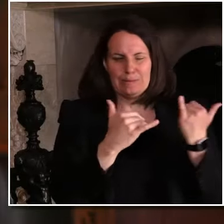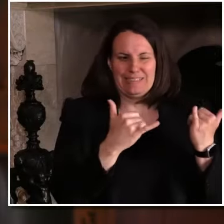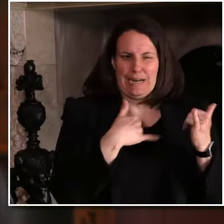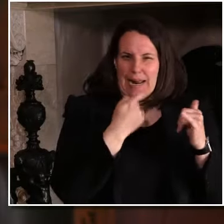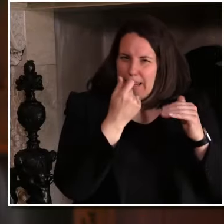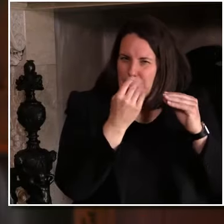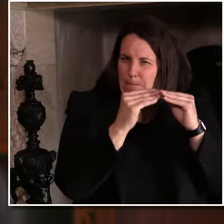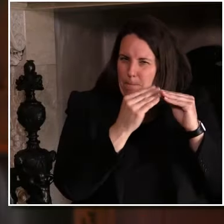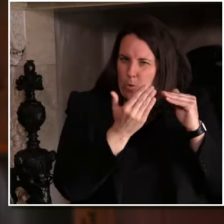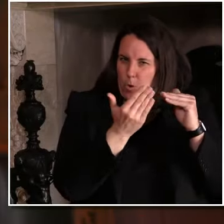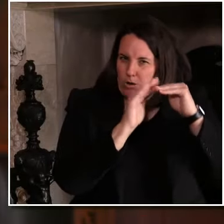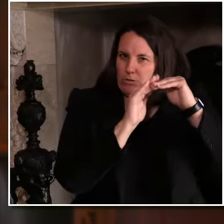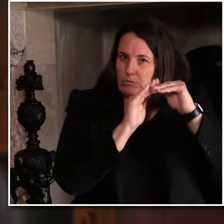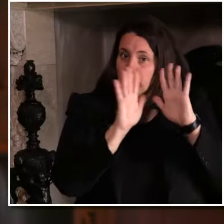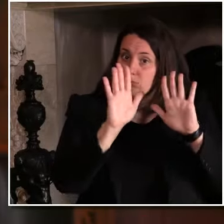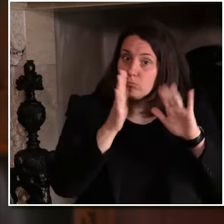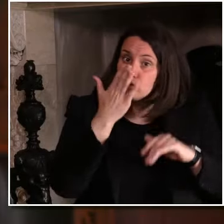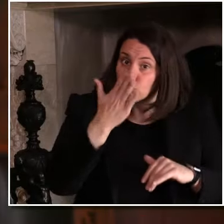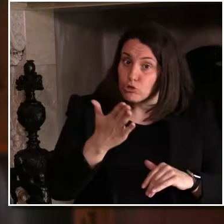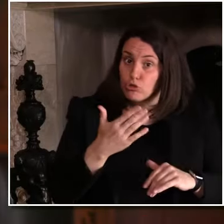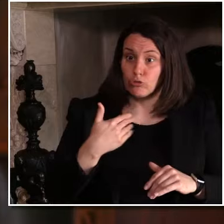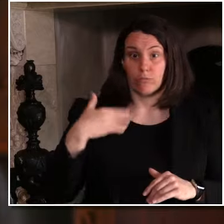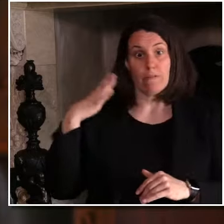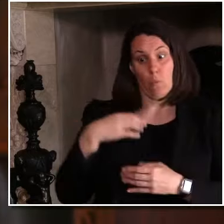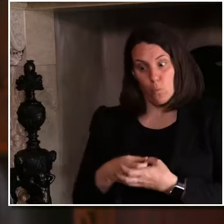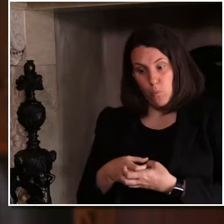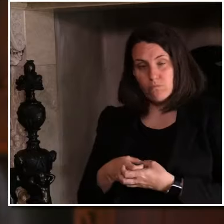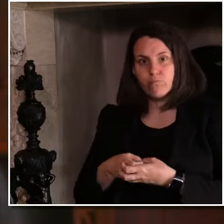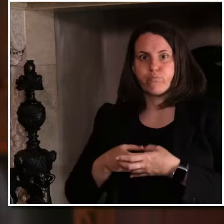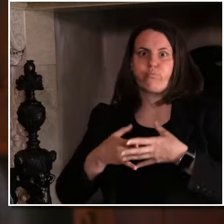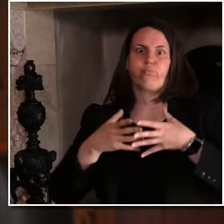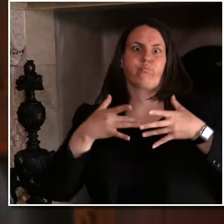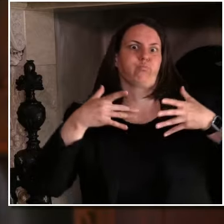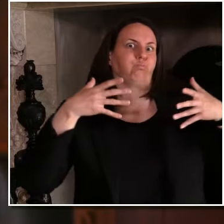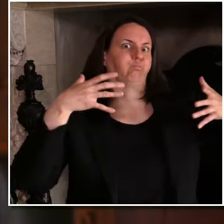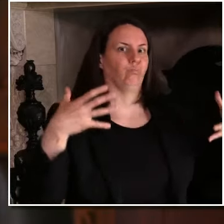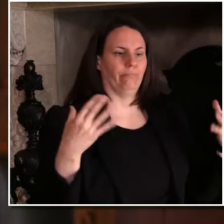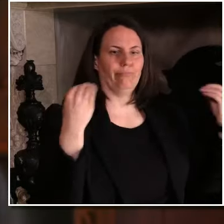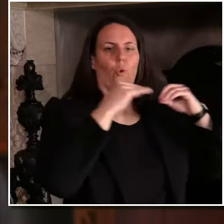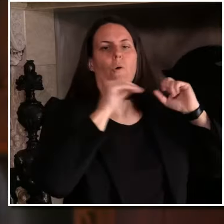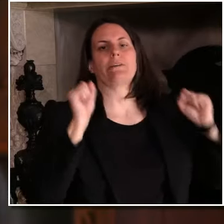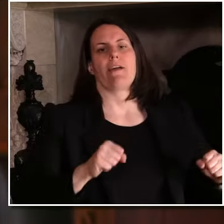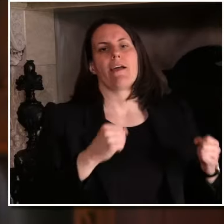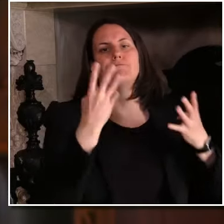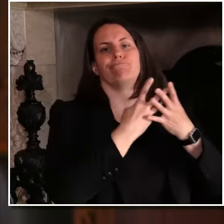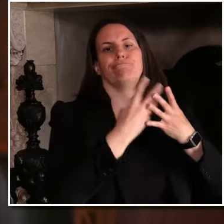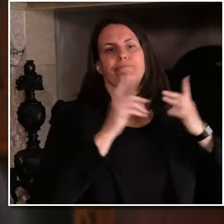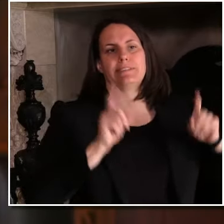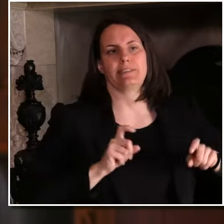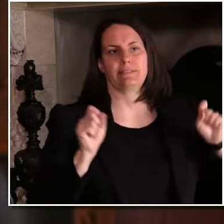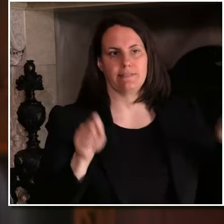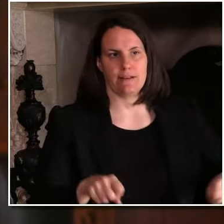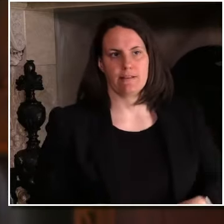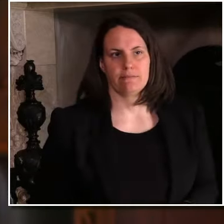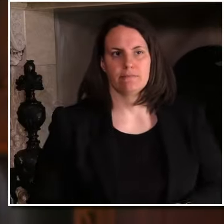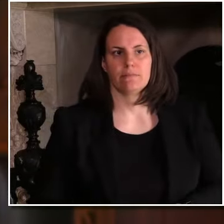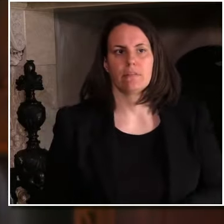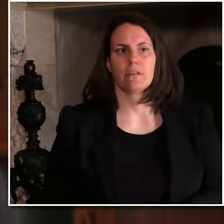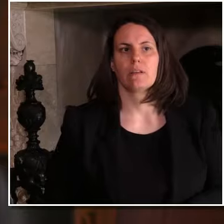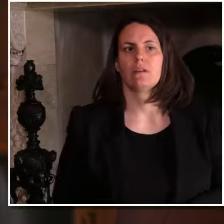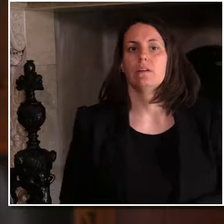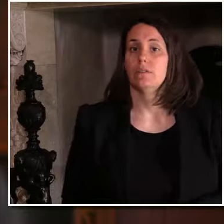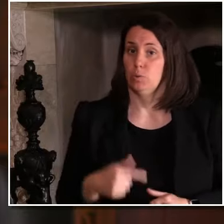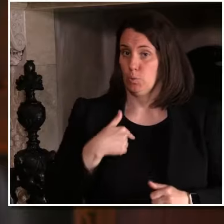progress towards our goal, and that is certainly something we are pleased with. But I think